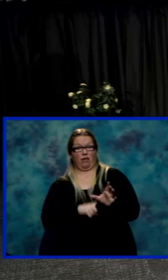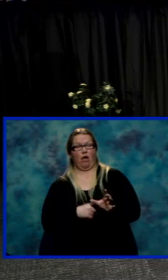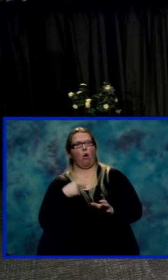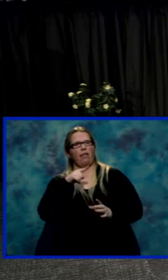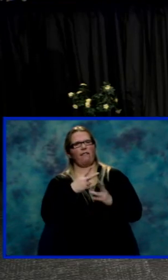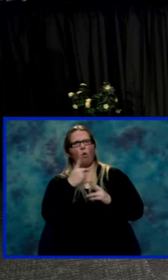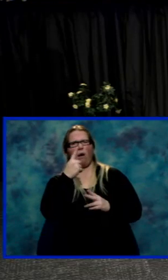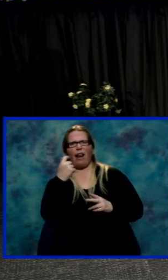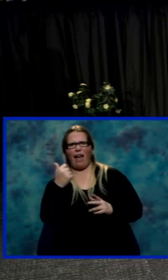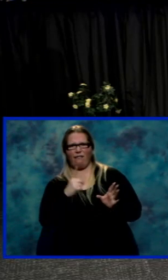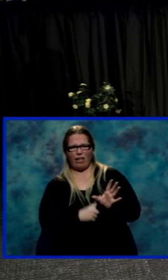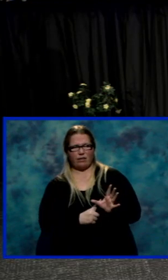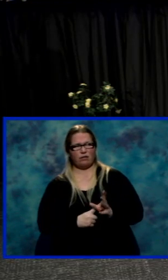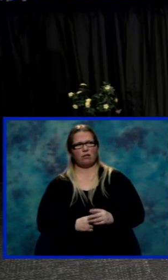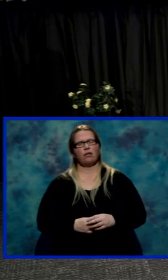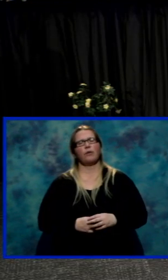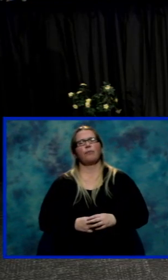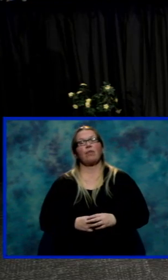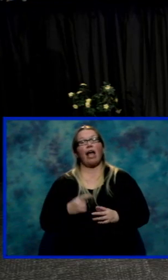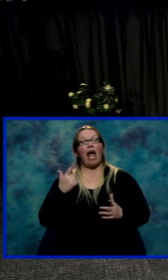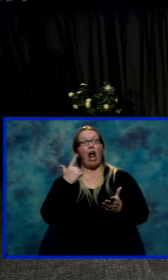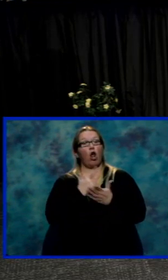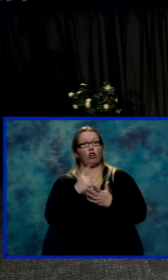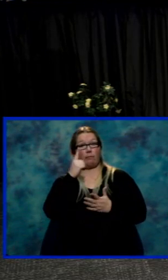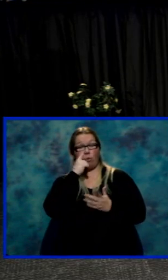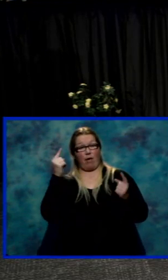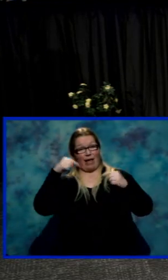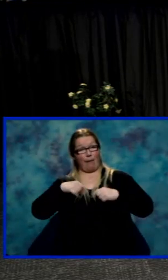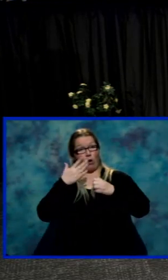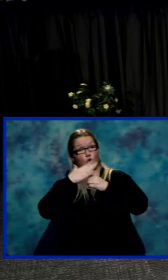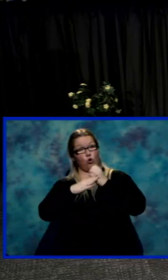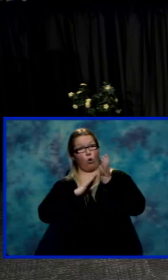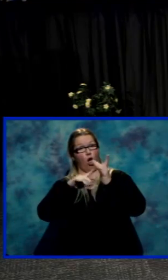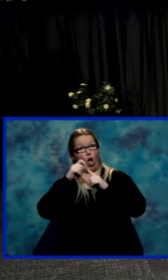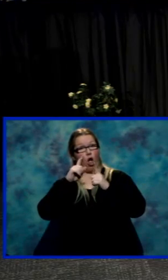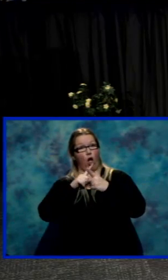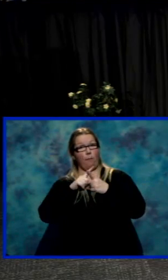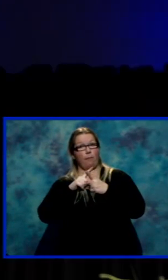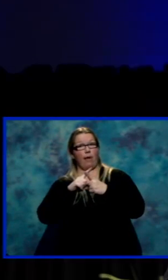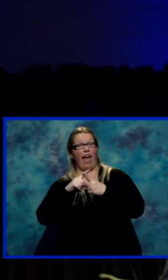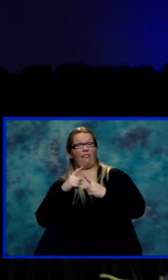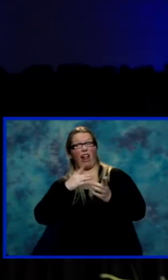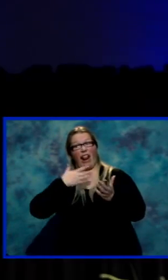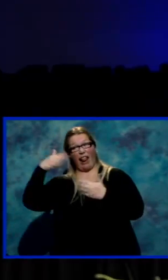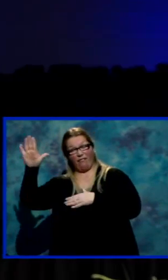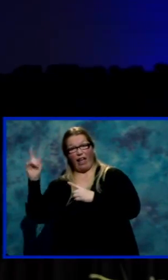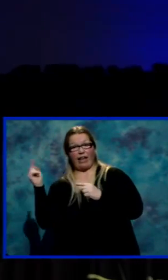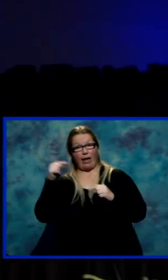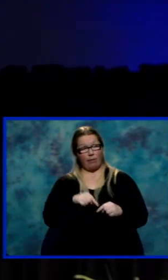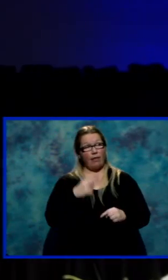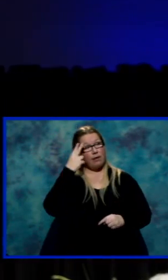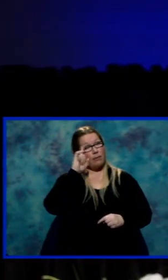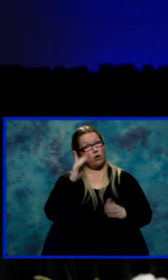bit. Funny you say that, because a lot of people who have come to New Hope and become members have come back. Incredibly, the name of that church